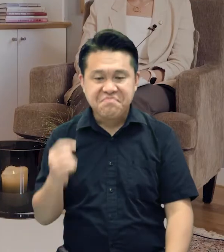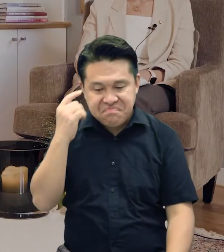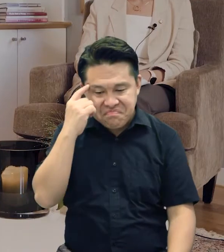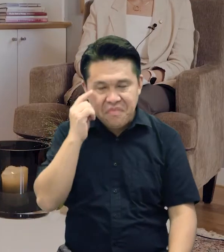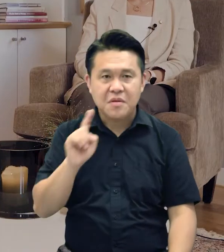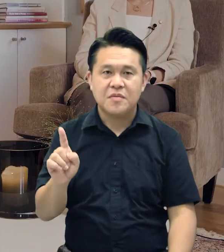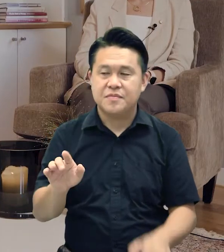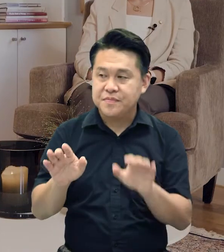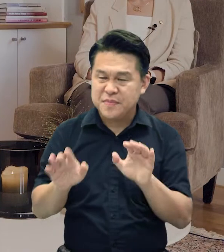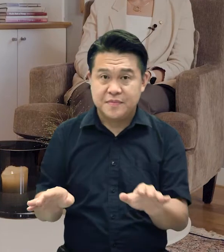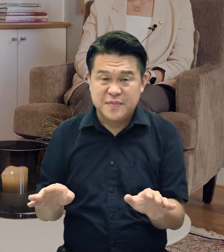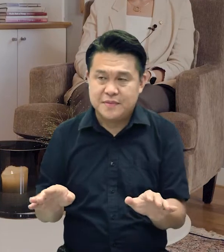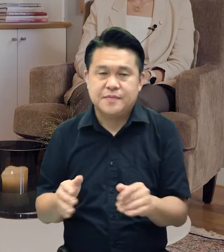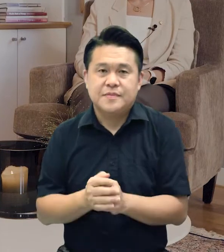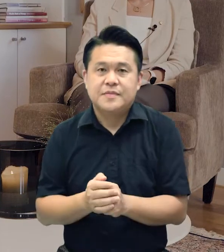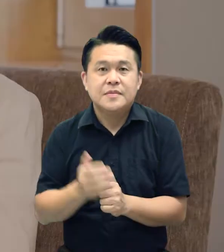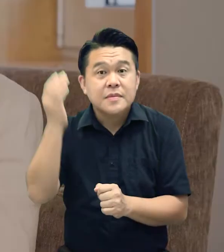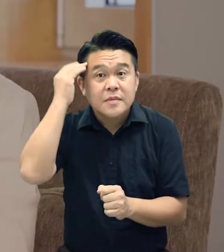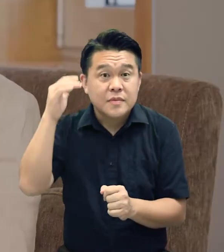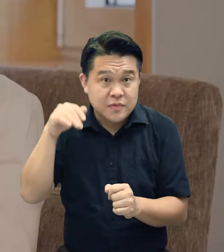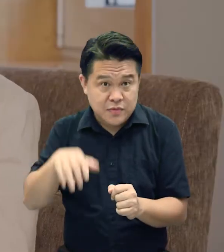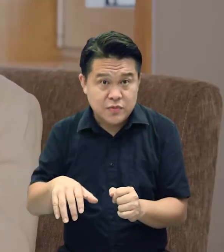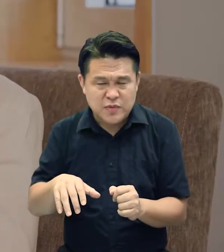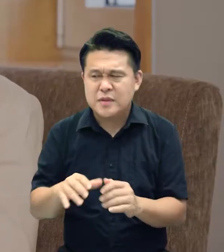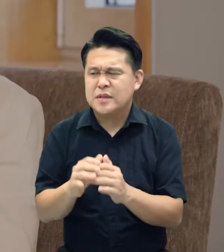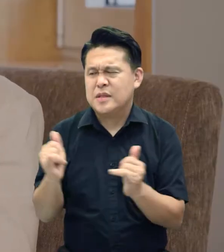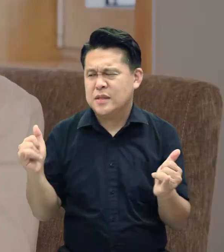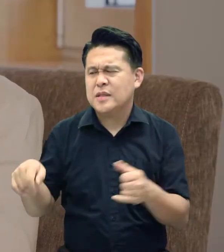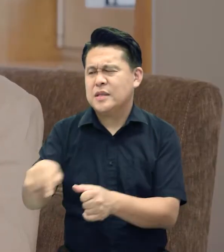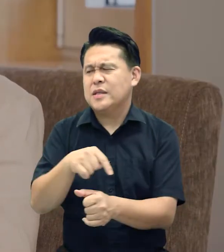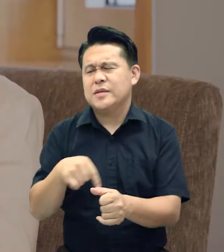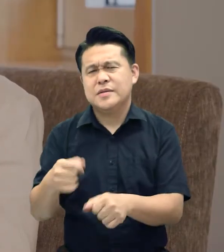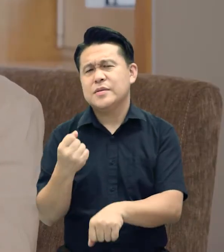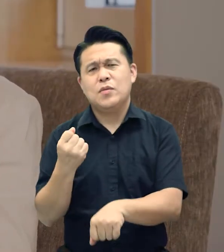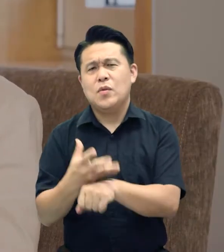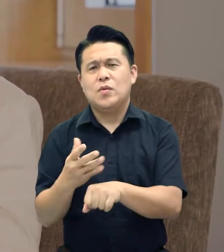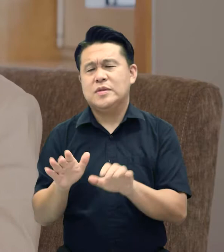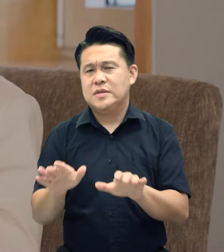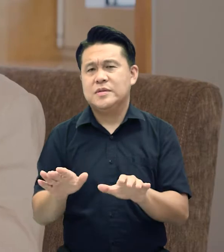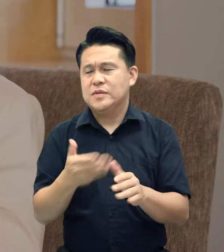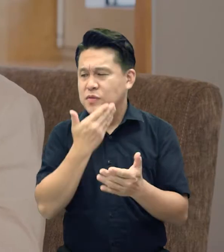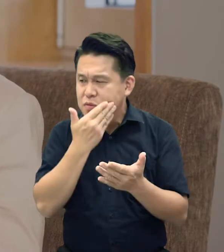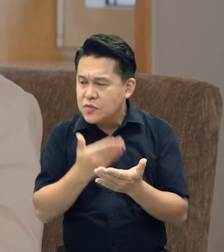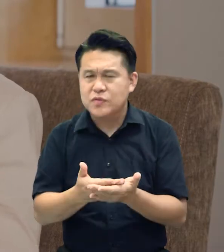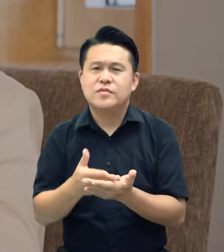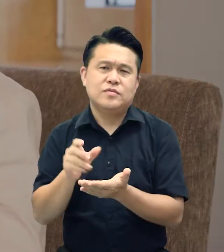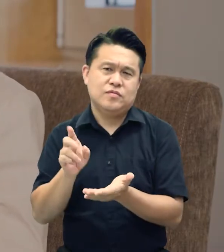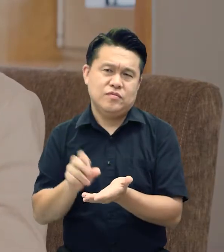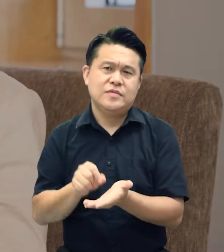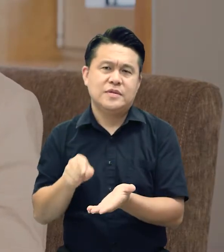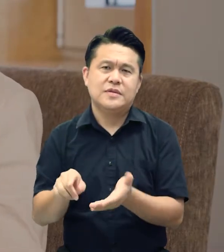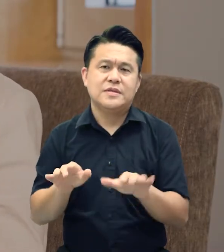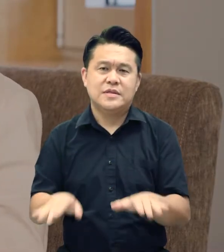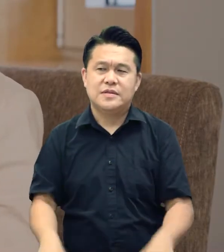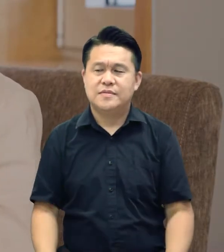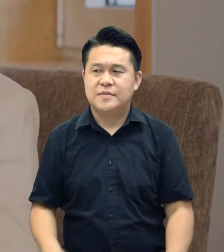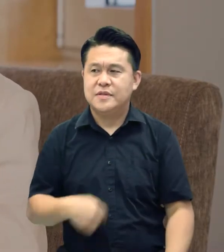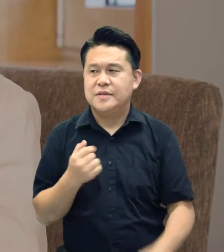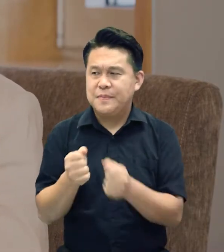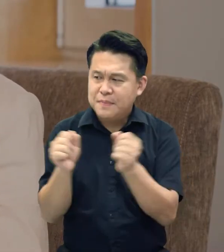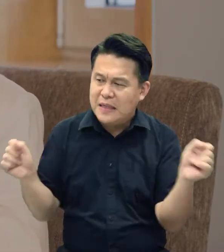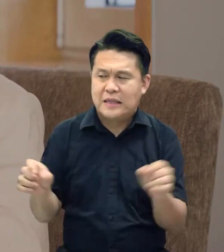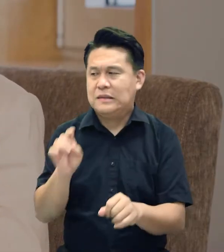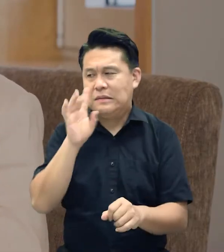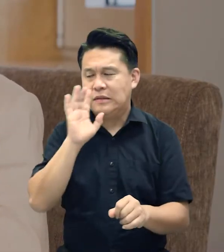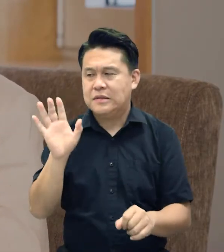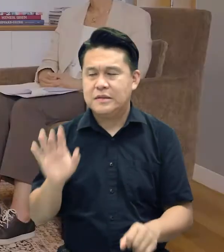the most important reality of South Korean LGBTQI people has faced. Yeah.